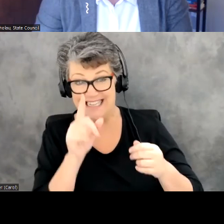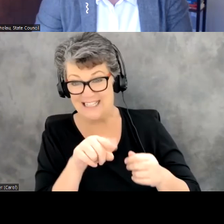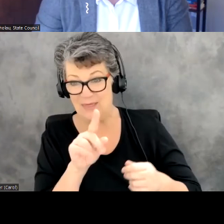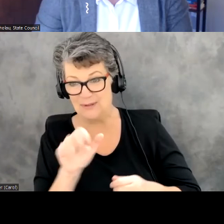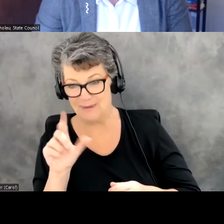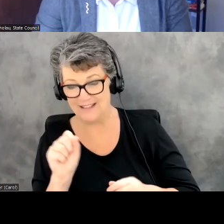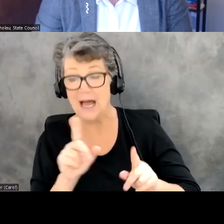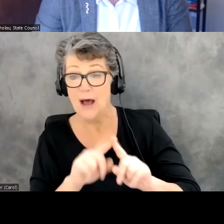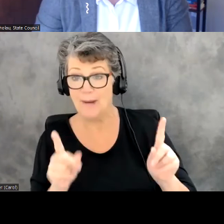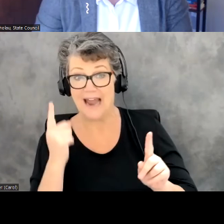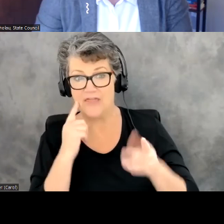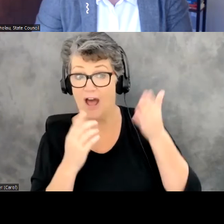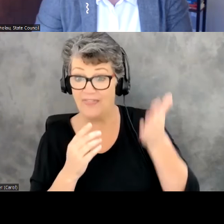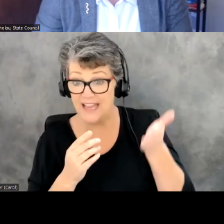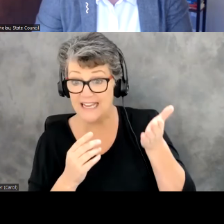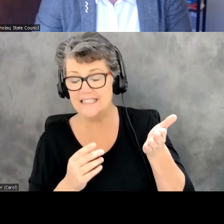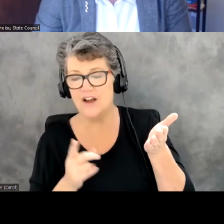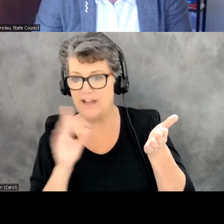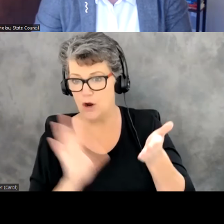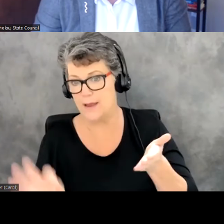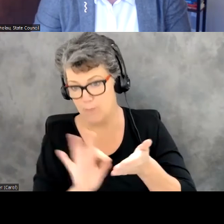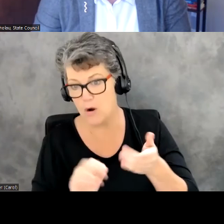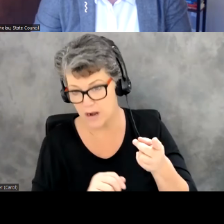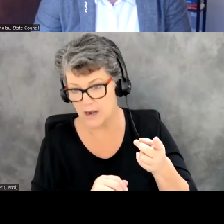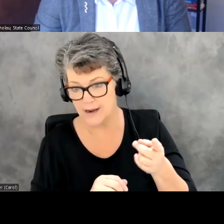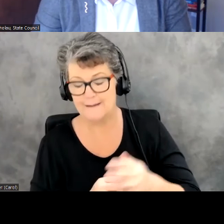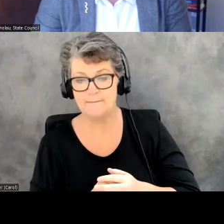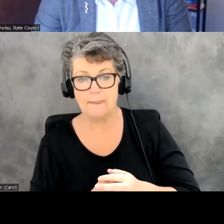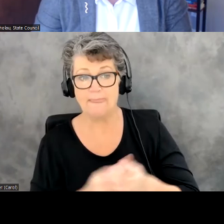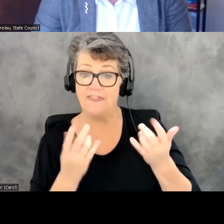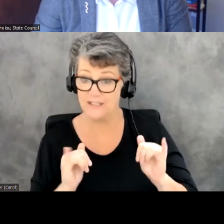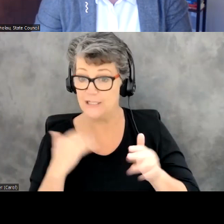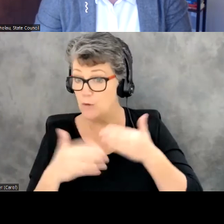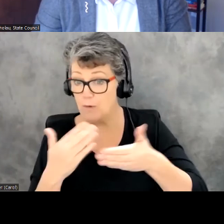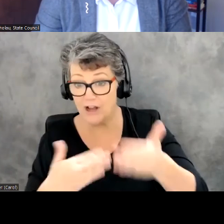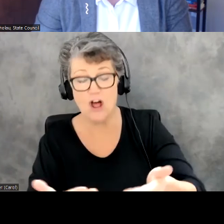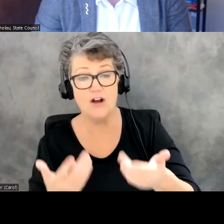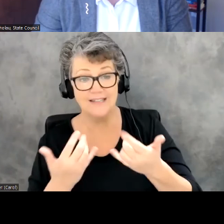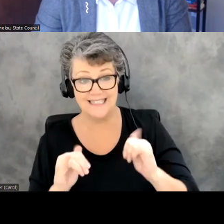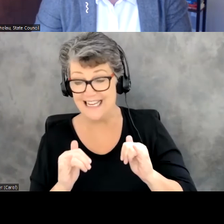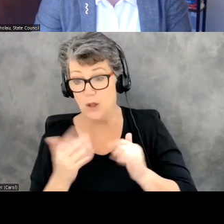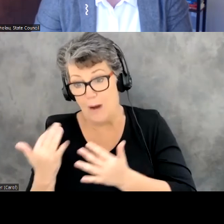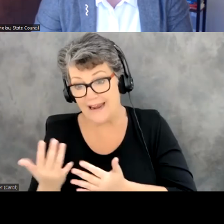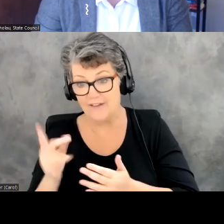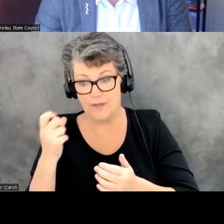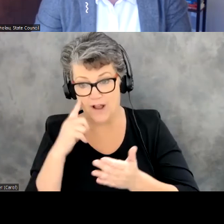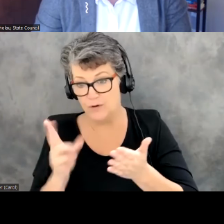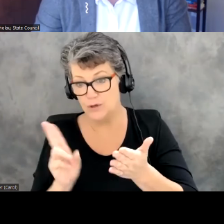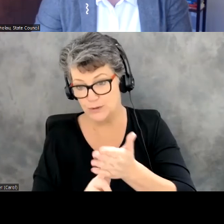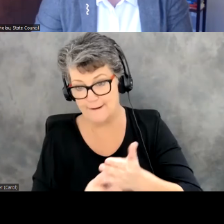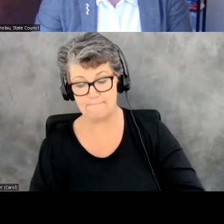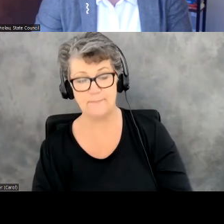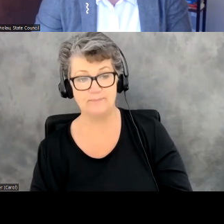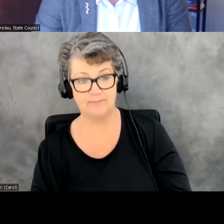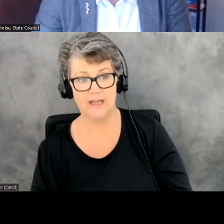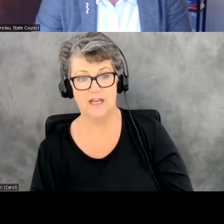bills, but I thought these are very important. They are still moving. They're all pending a signature on the governor's desk. So